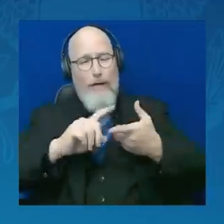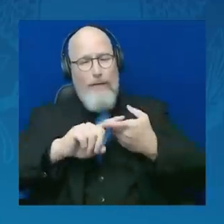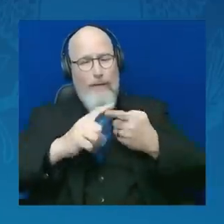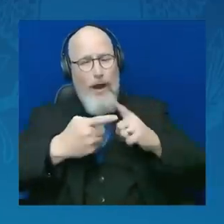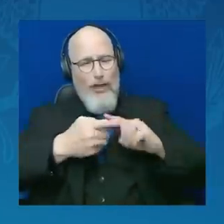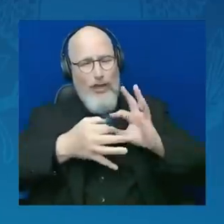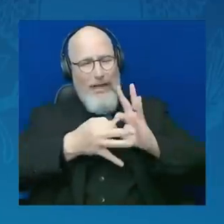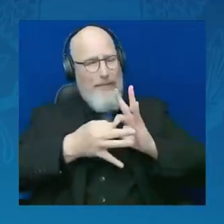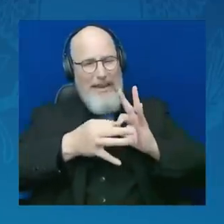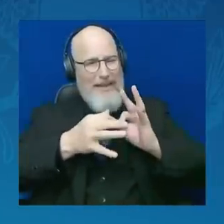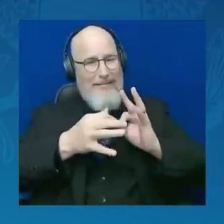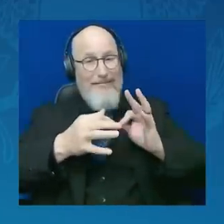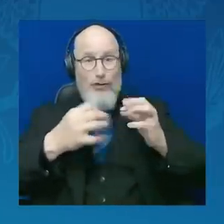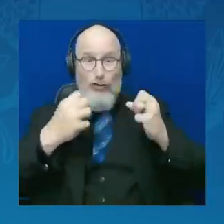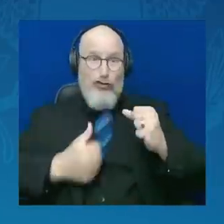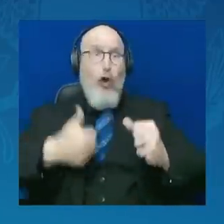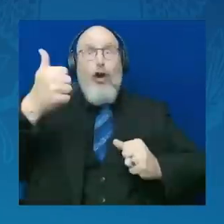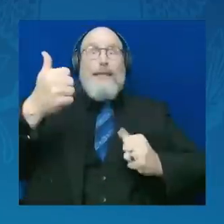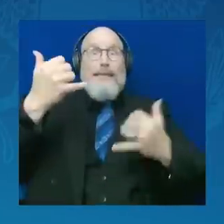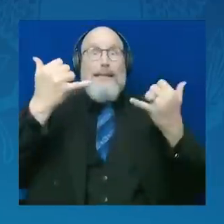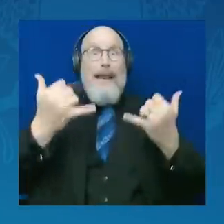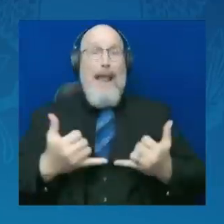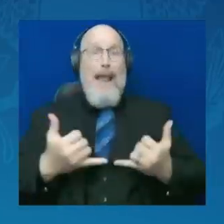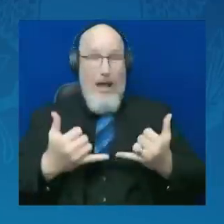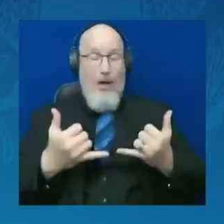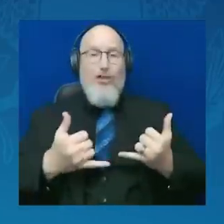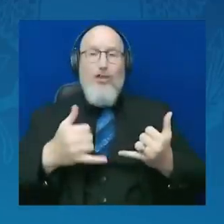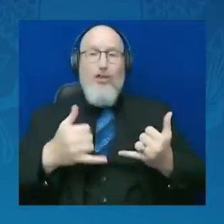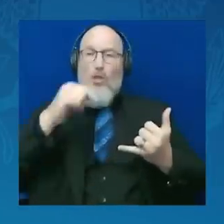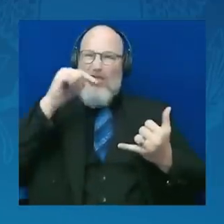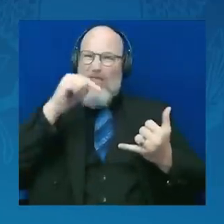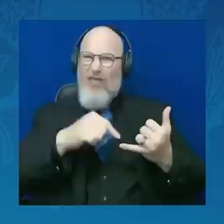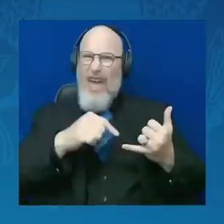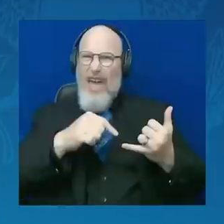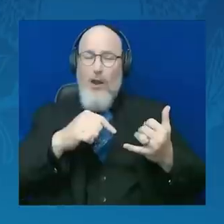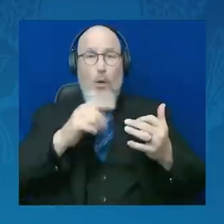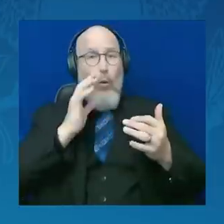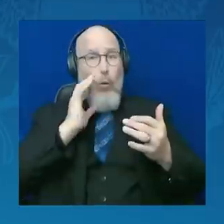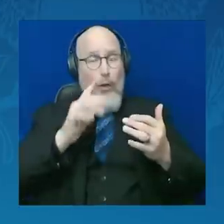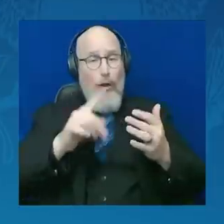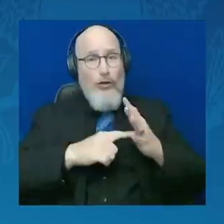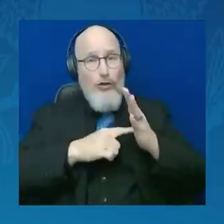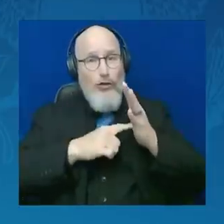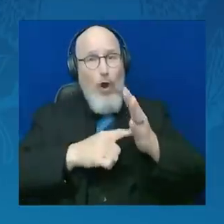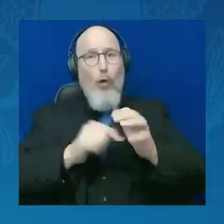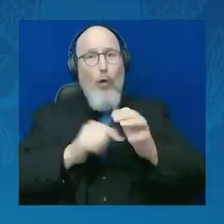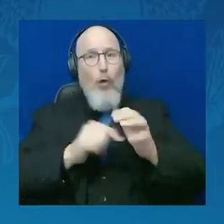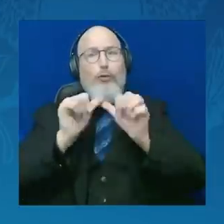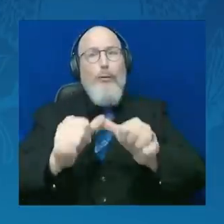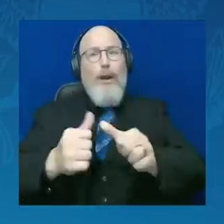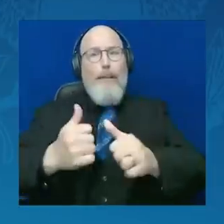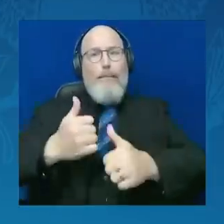to translate also on the permanent military presence of the United States in Poland? Thank you very much.